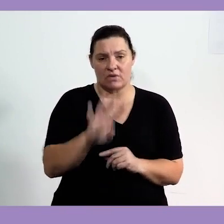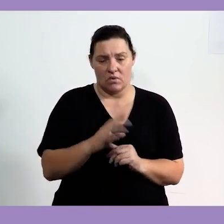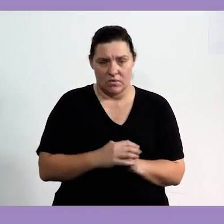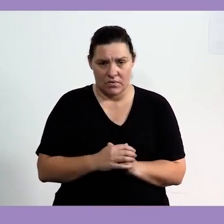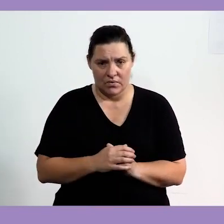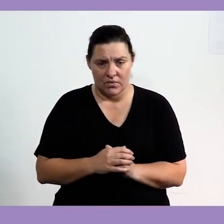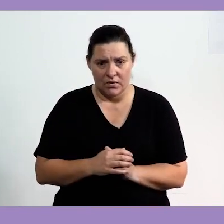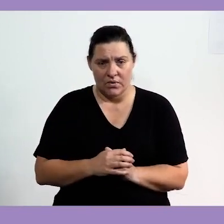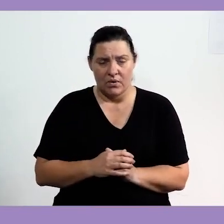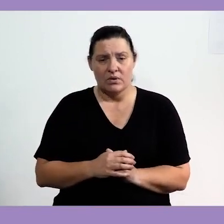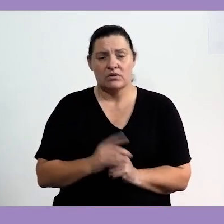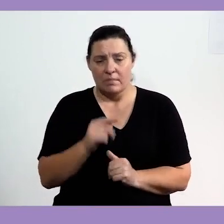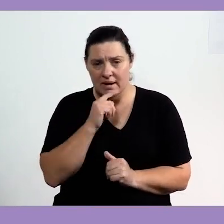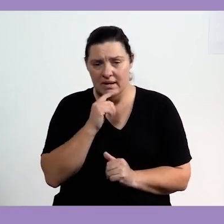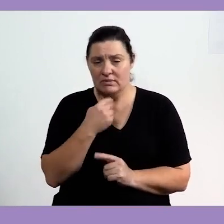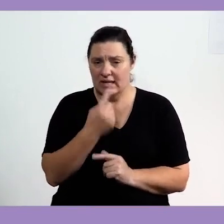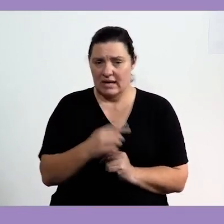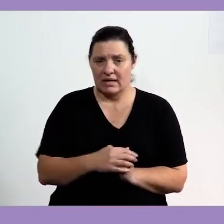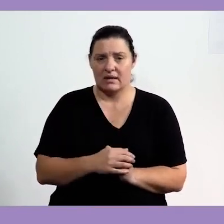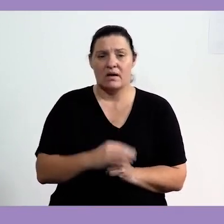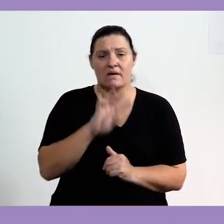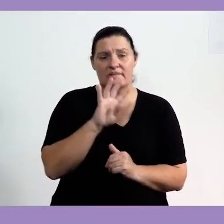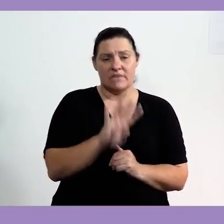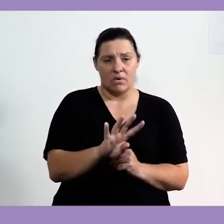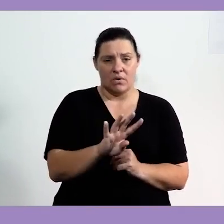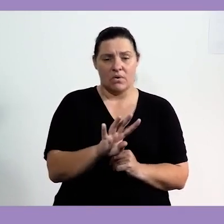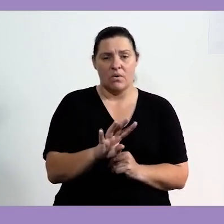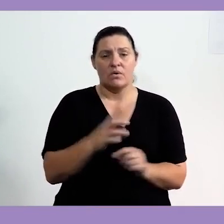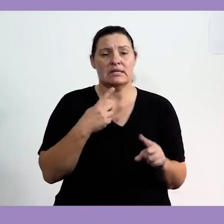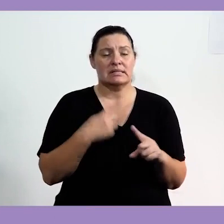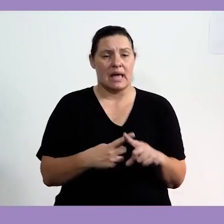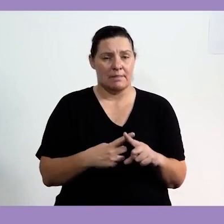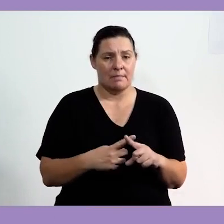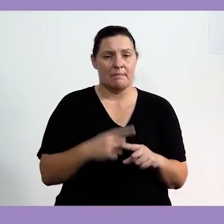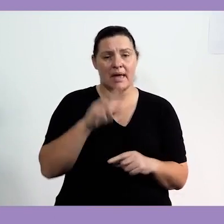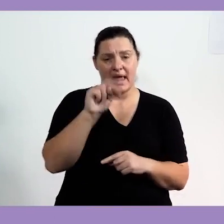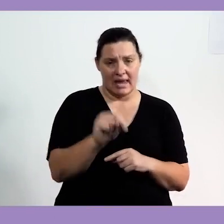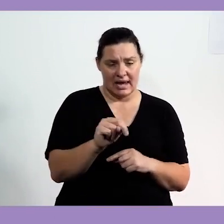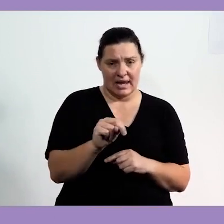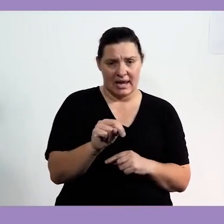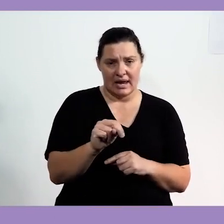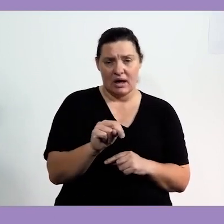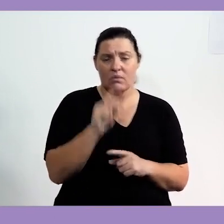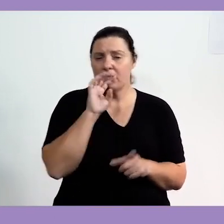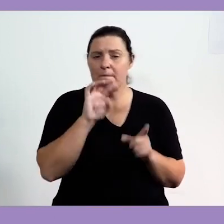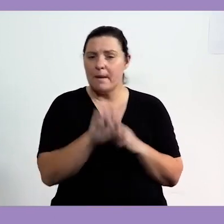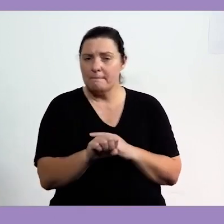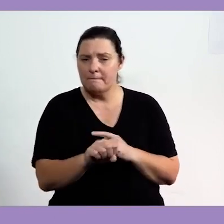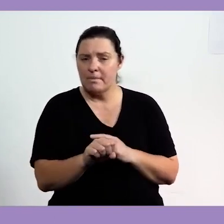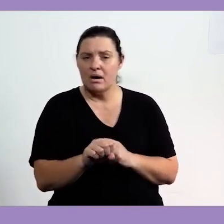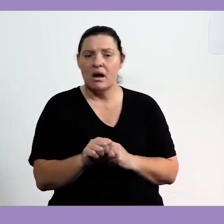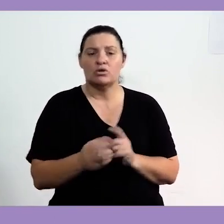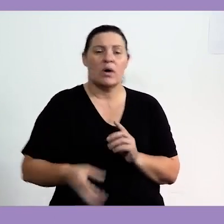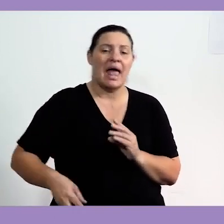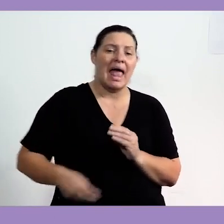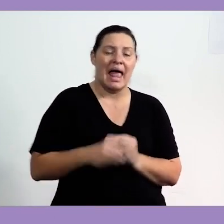a positive 4. So that means we are going to say here 4 multiplied by n, and then we need to